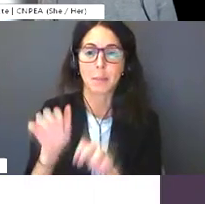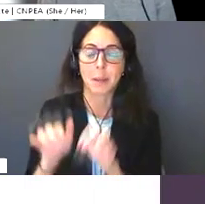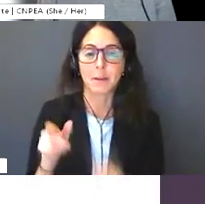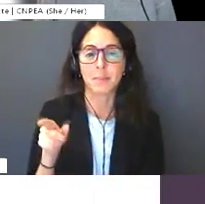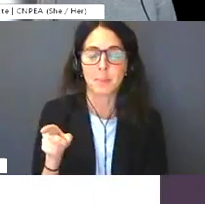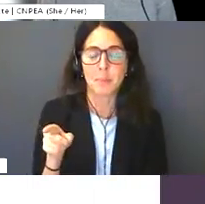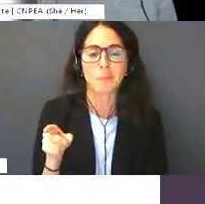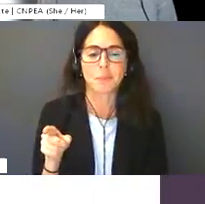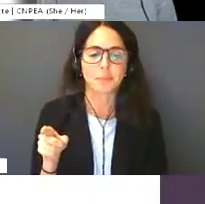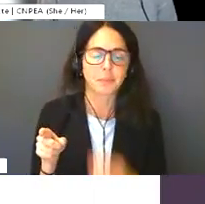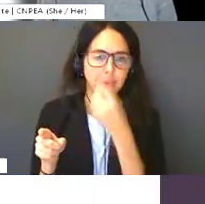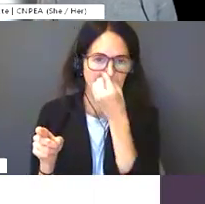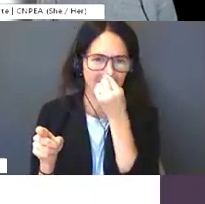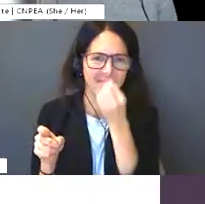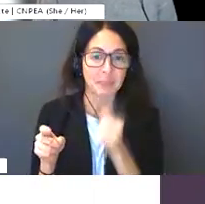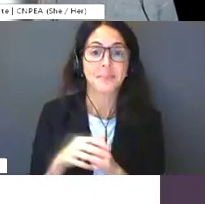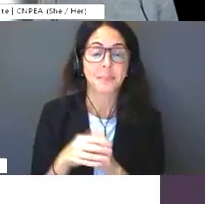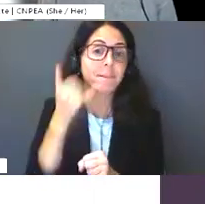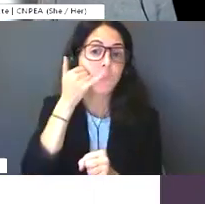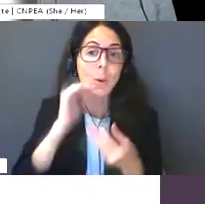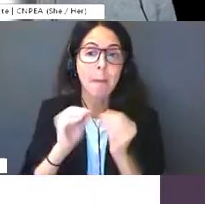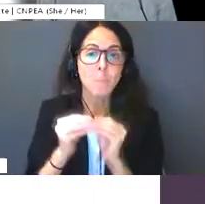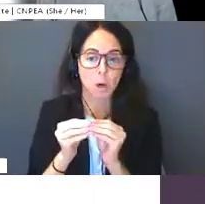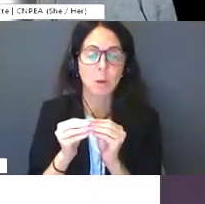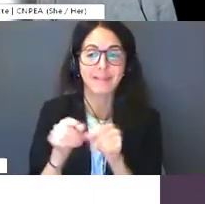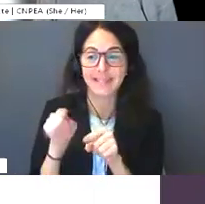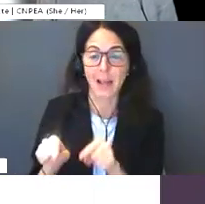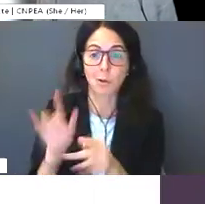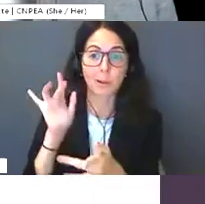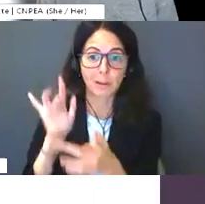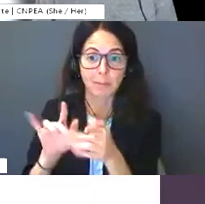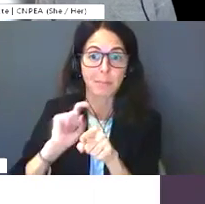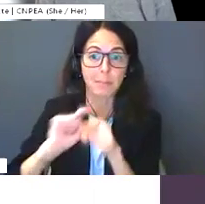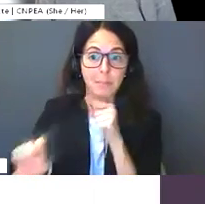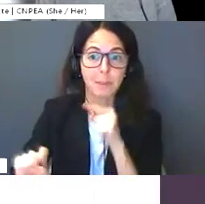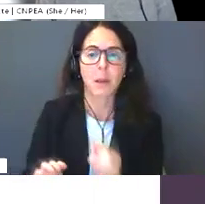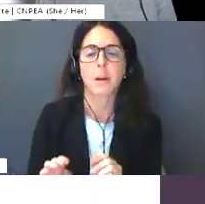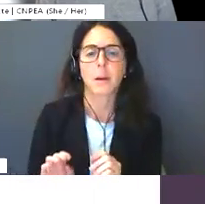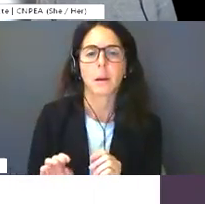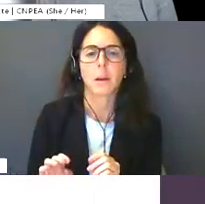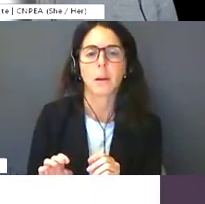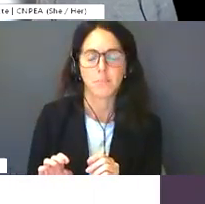a number you can call to be connected to someone to receive some